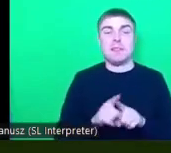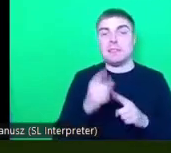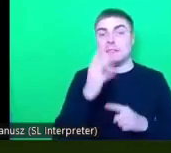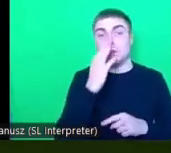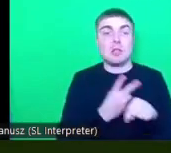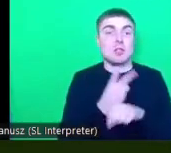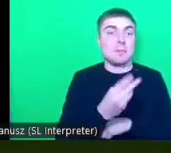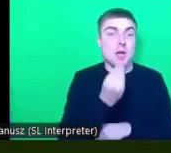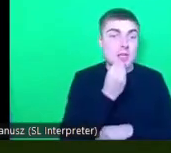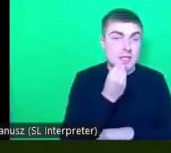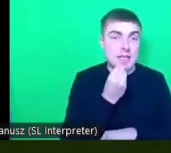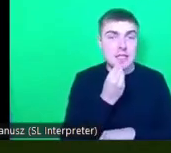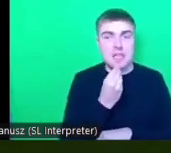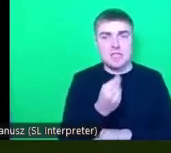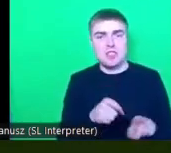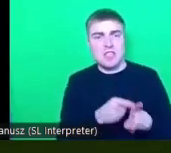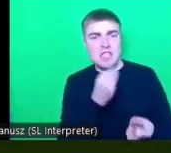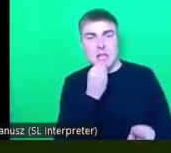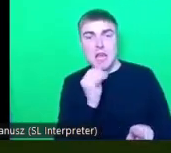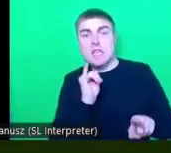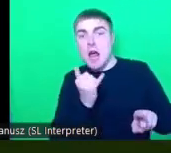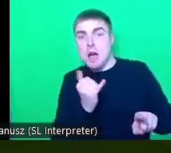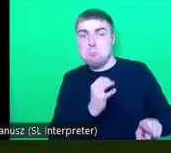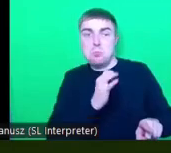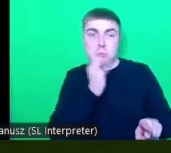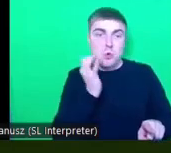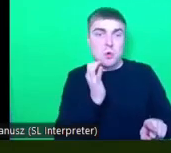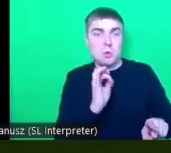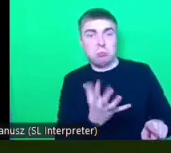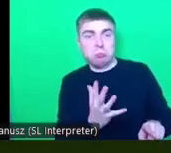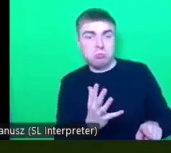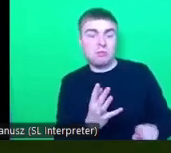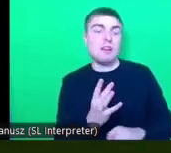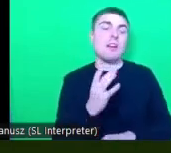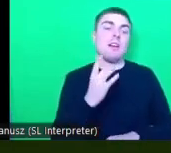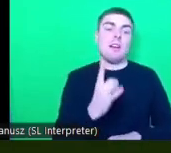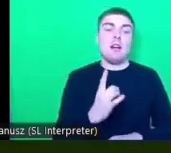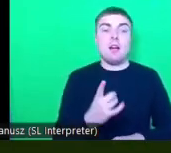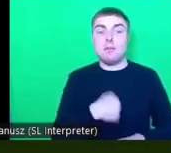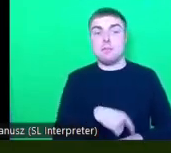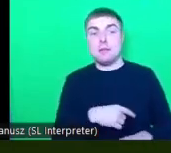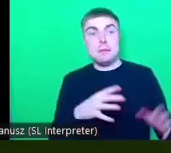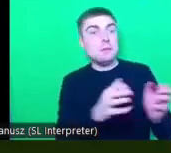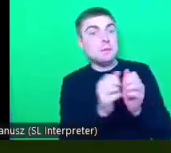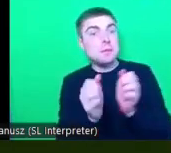wolf predation risk affected the mobility of those female moose.